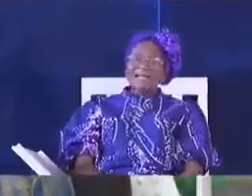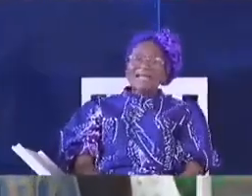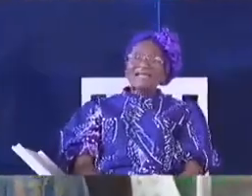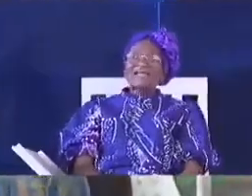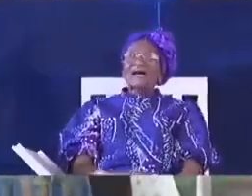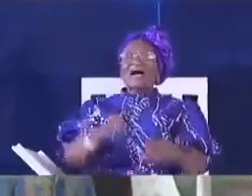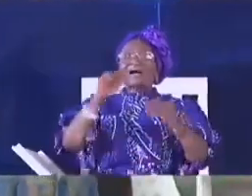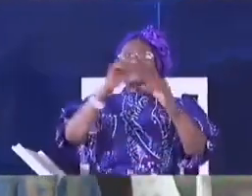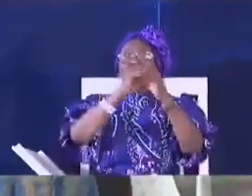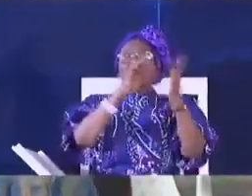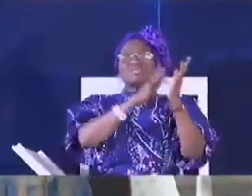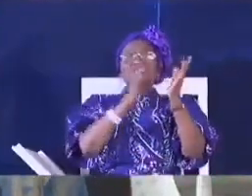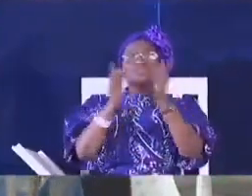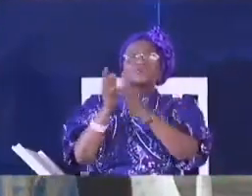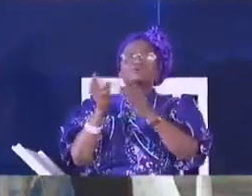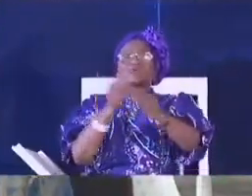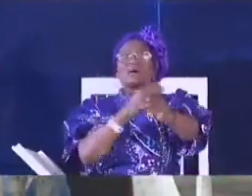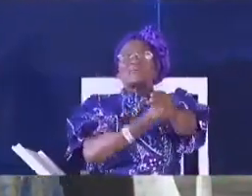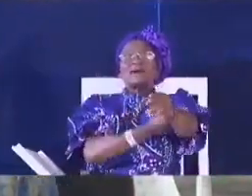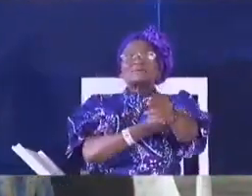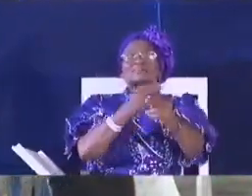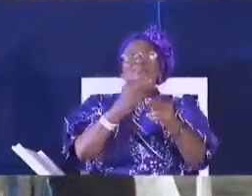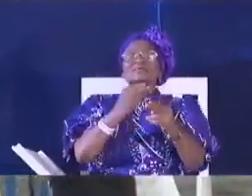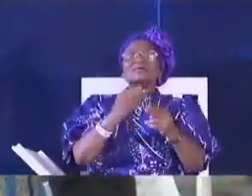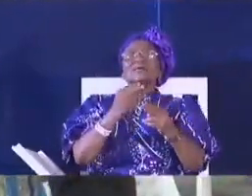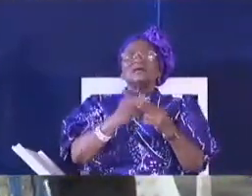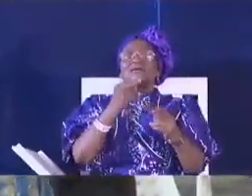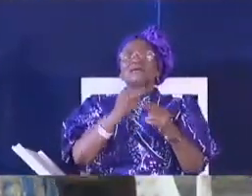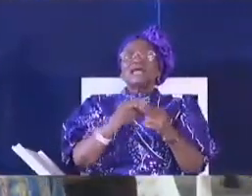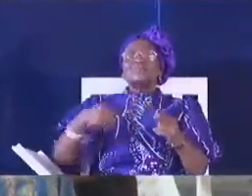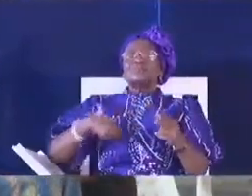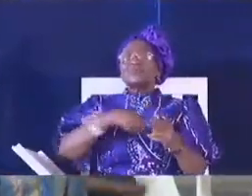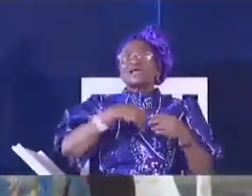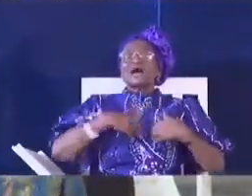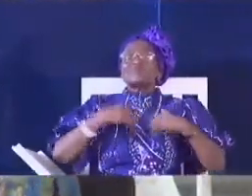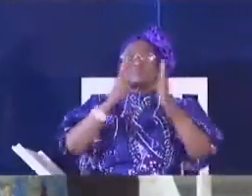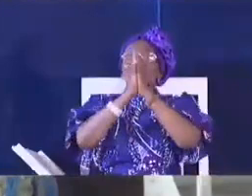In Jesus' mighty name, we have